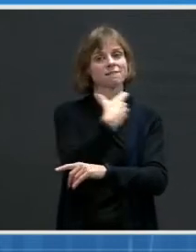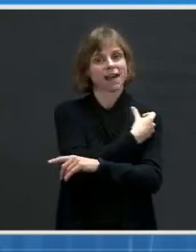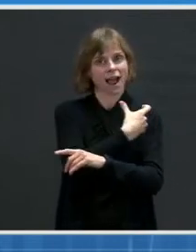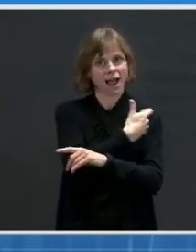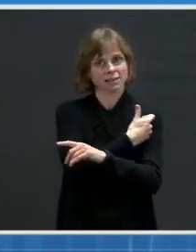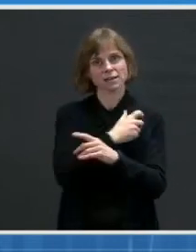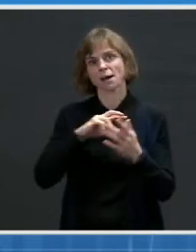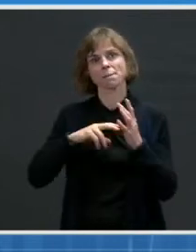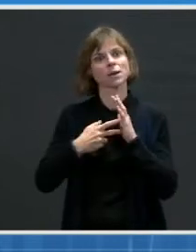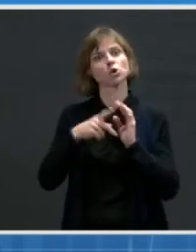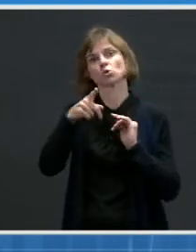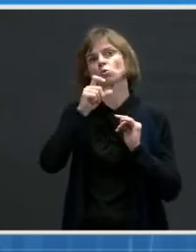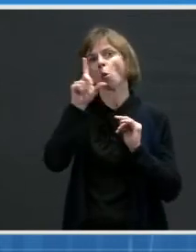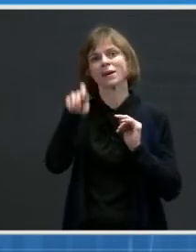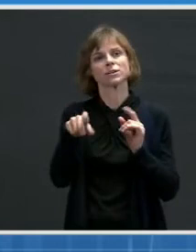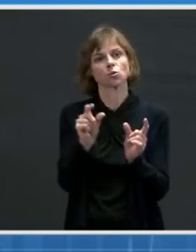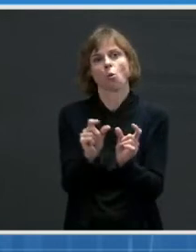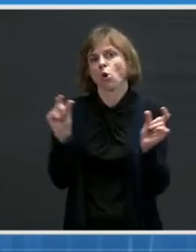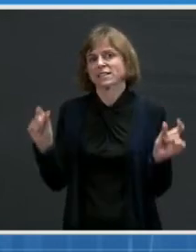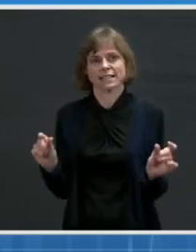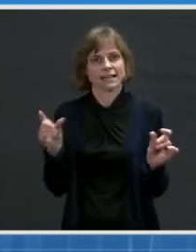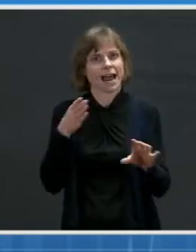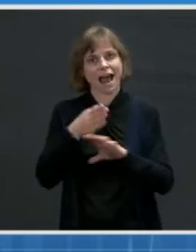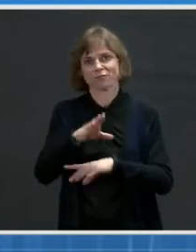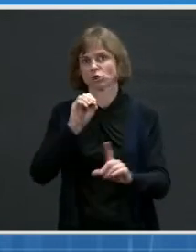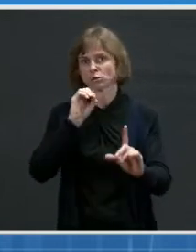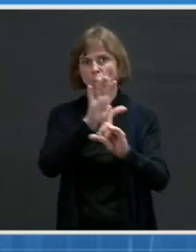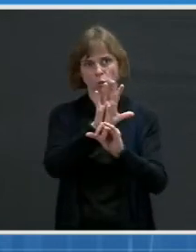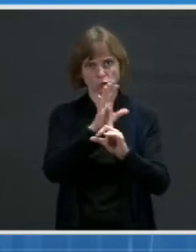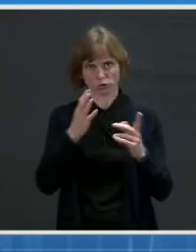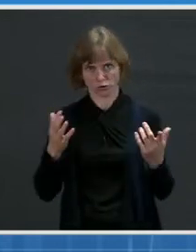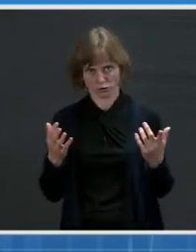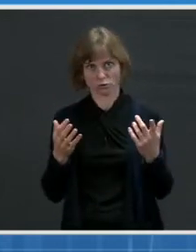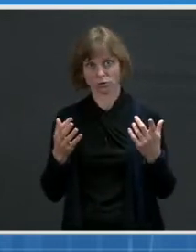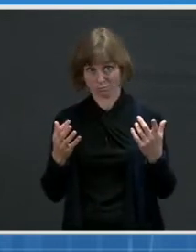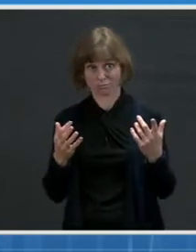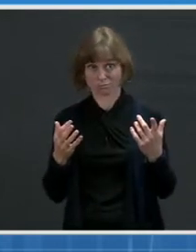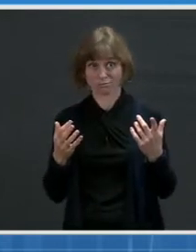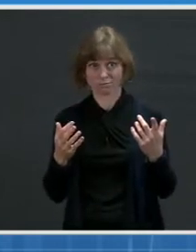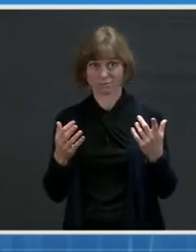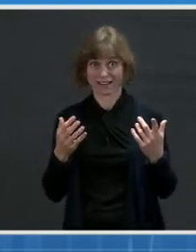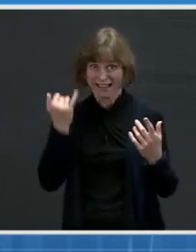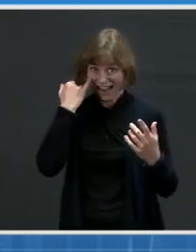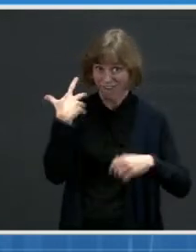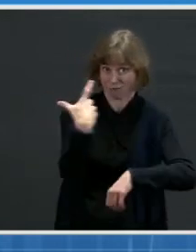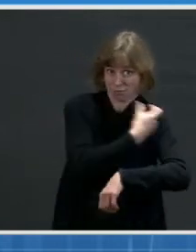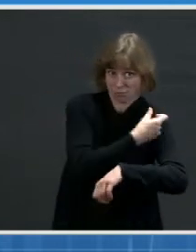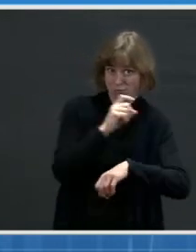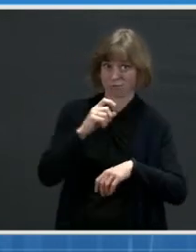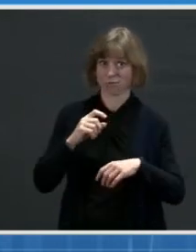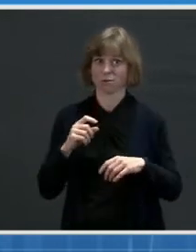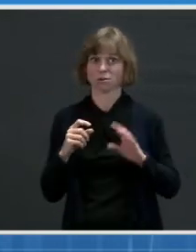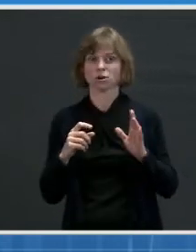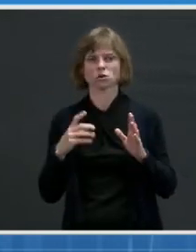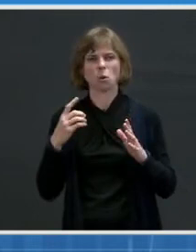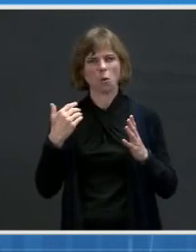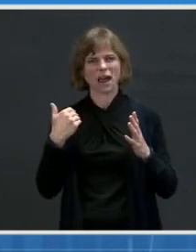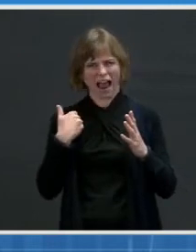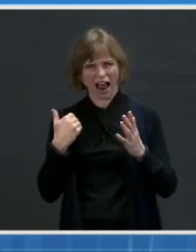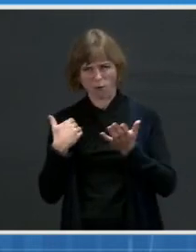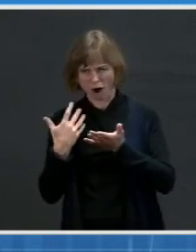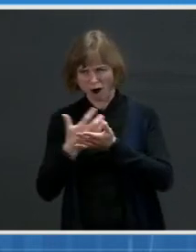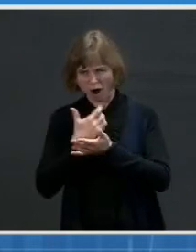longer a need to quarantine after you've been exposed. So we are starting to emerge with some guidance in this area, and more will